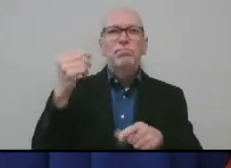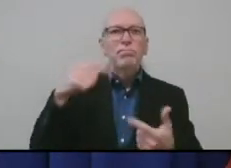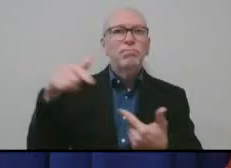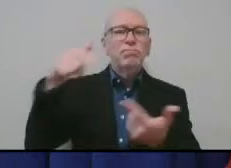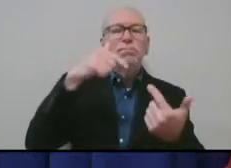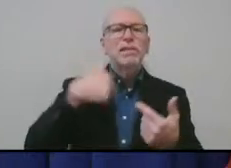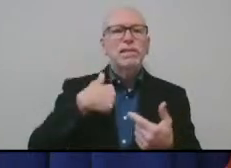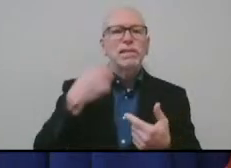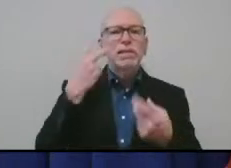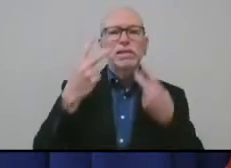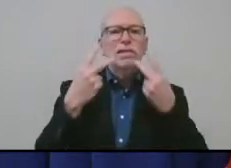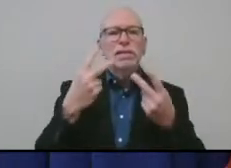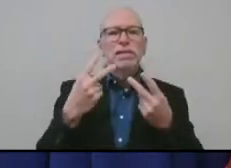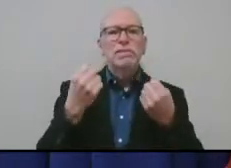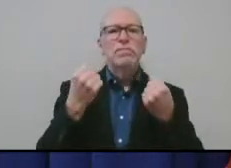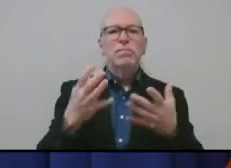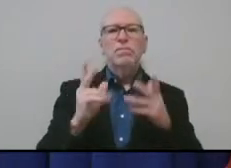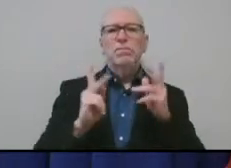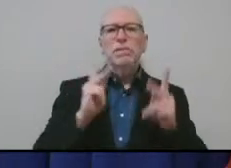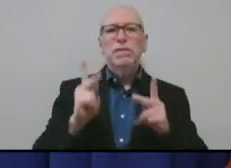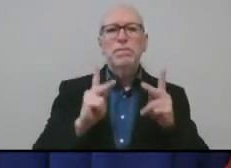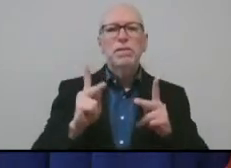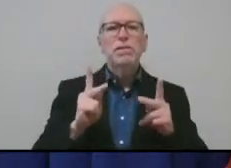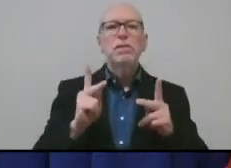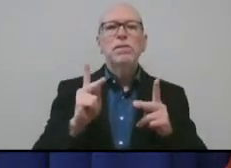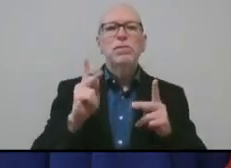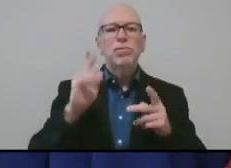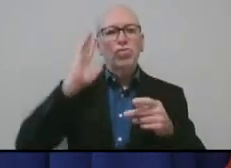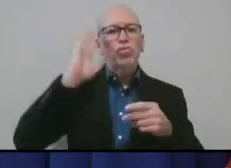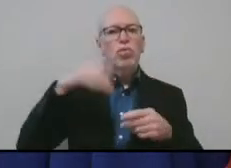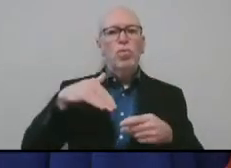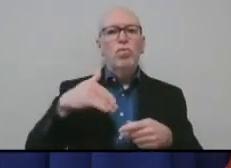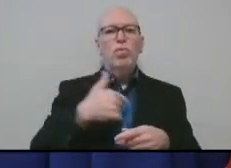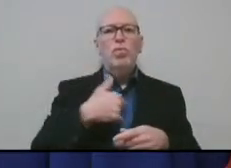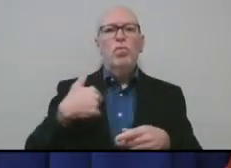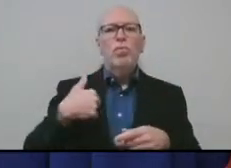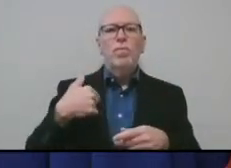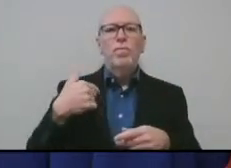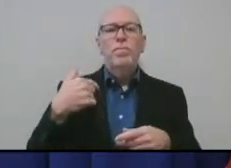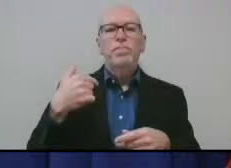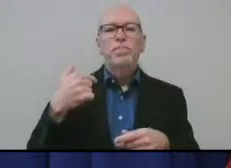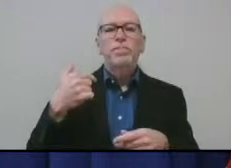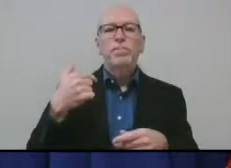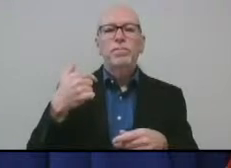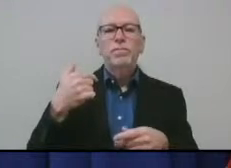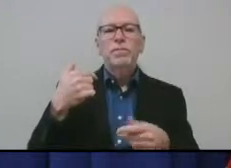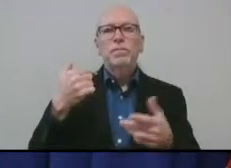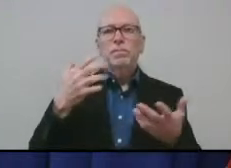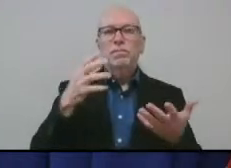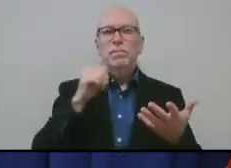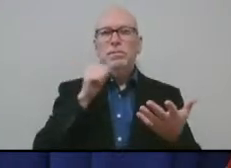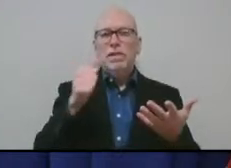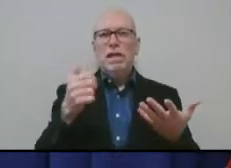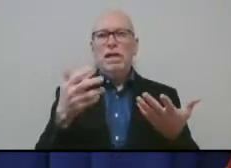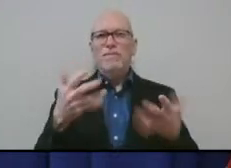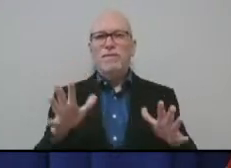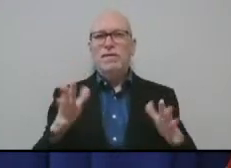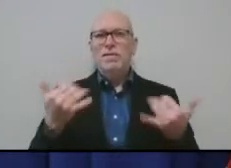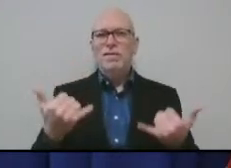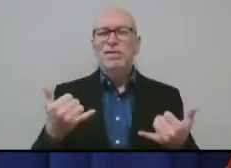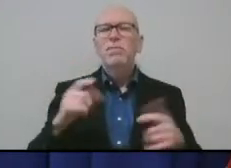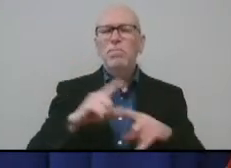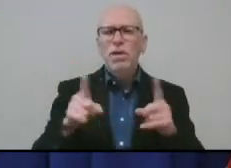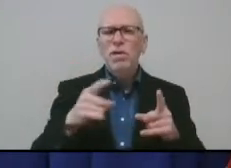of folks knowing that we're not out of the woods yet, for sure, but we